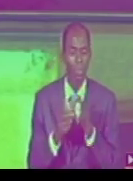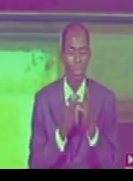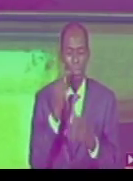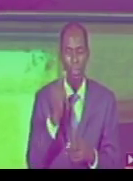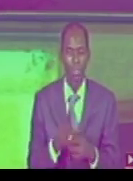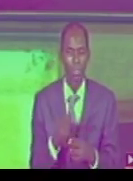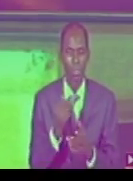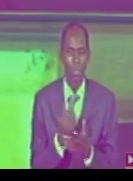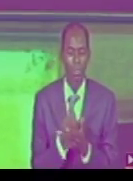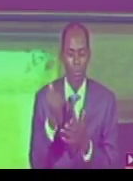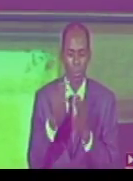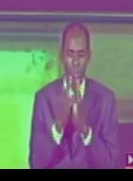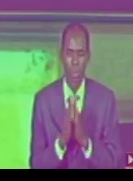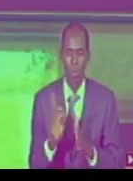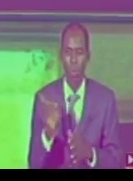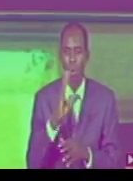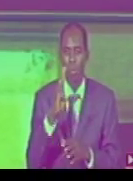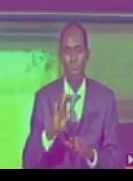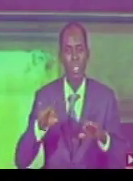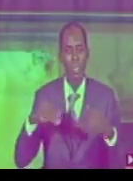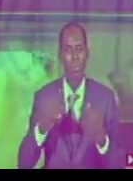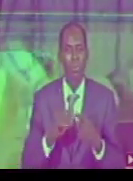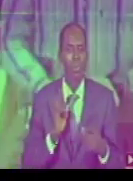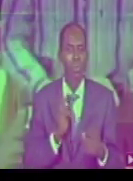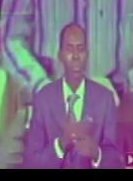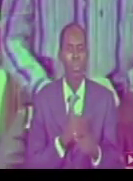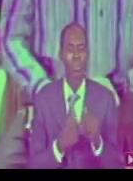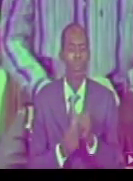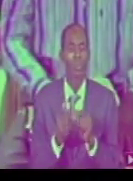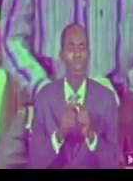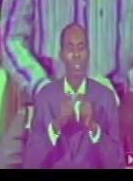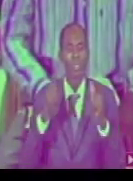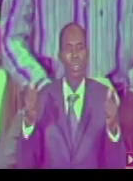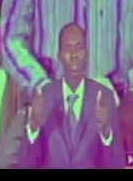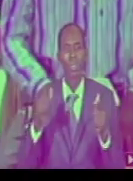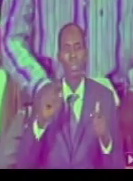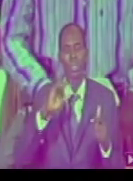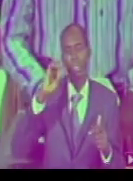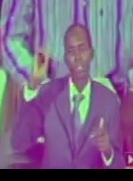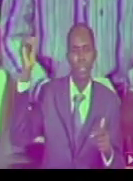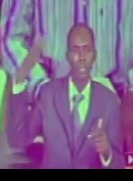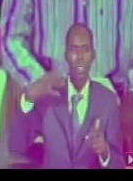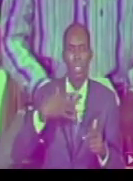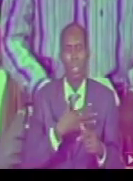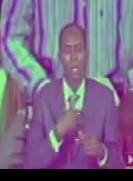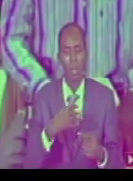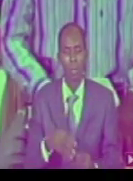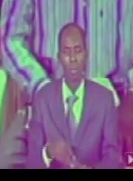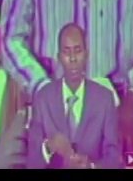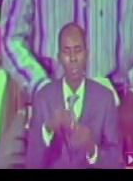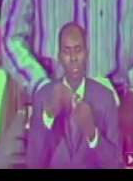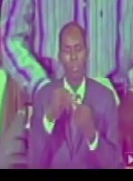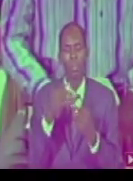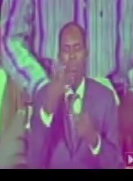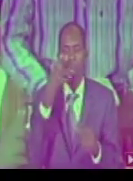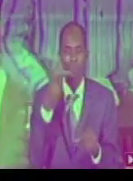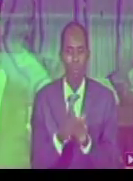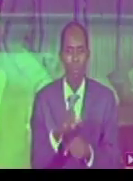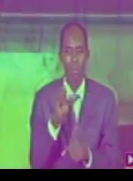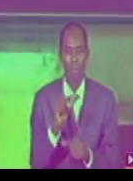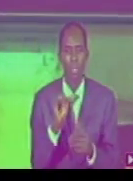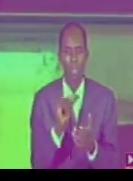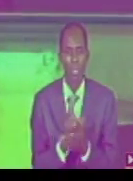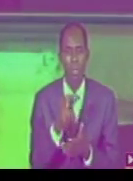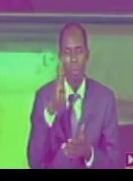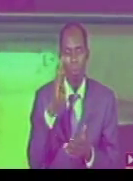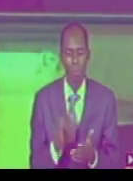given unto us exceeding great and precious promises, that by these ye might